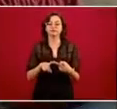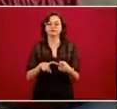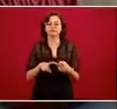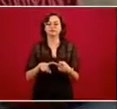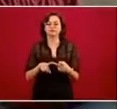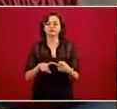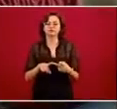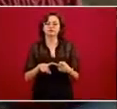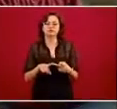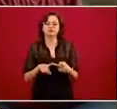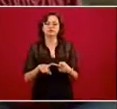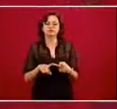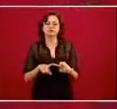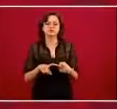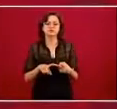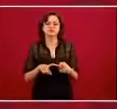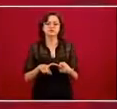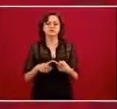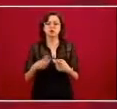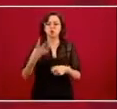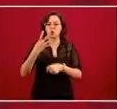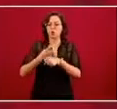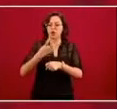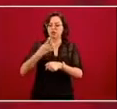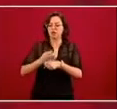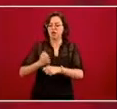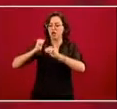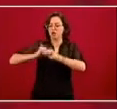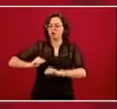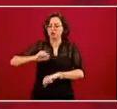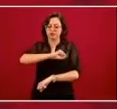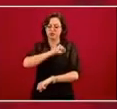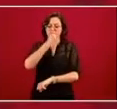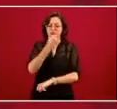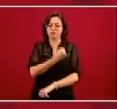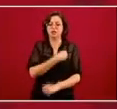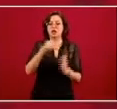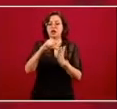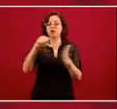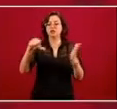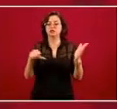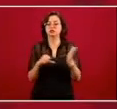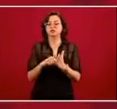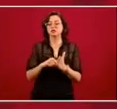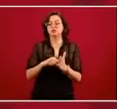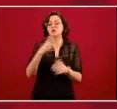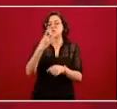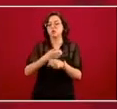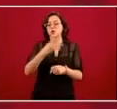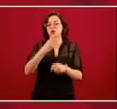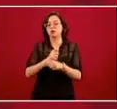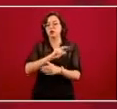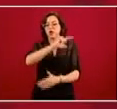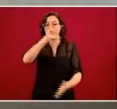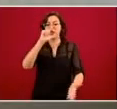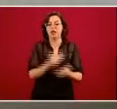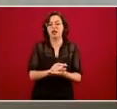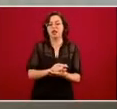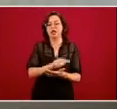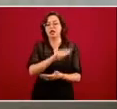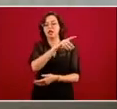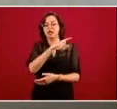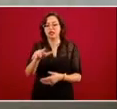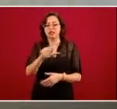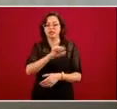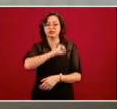And talking about the governor of Michoacan, well, the fourth health authority, according to the fourth article